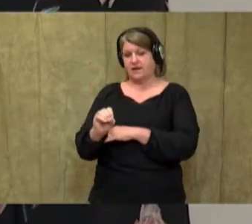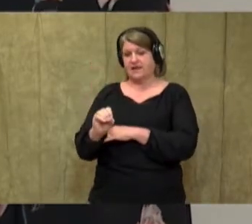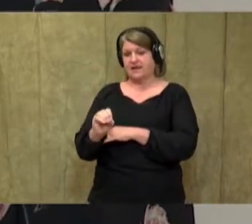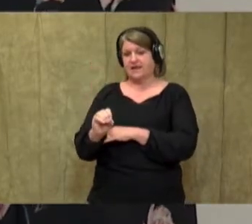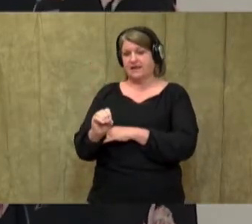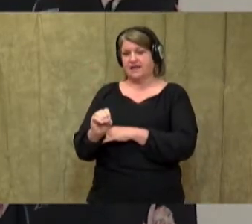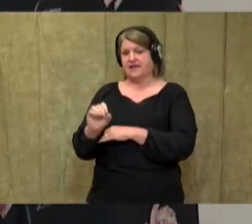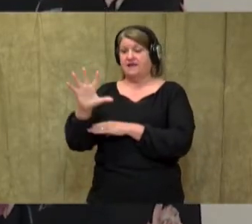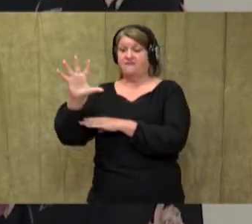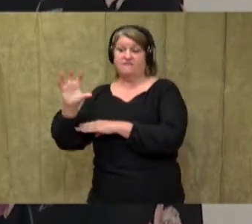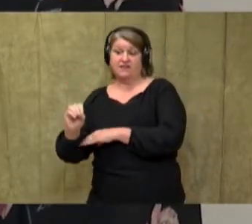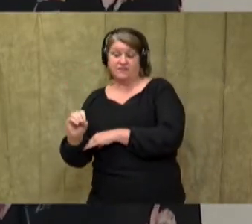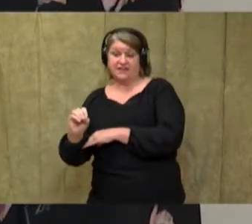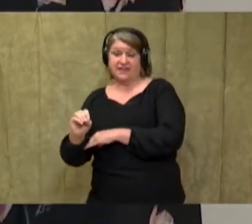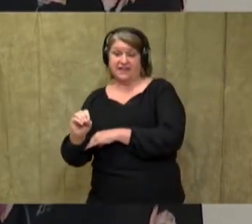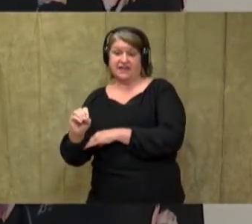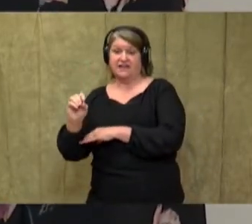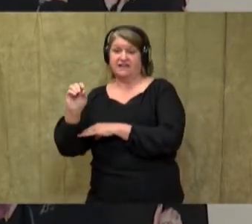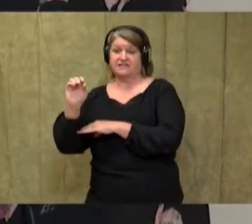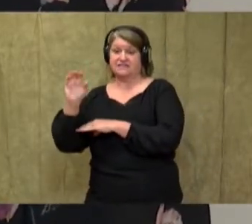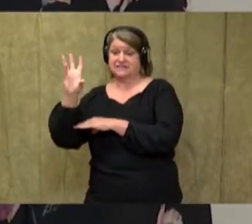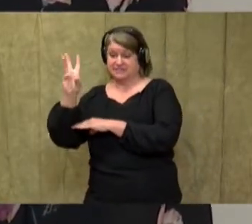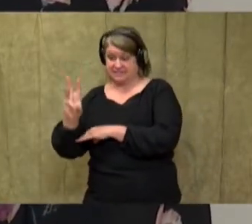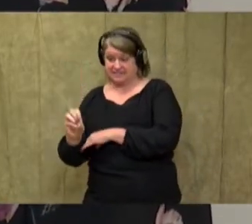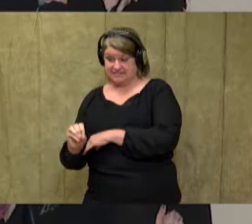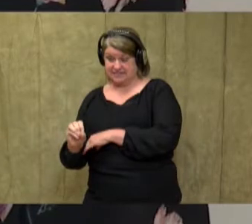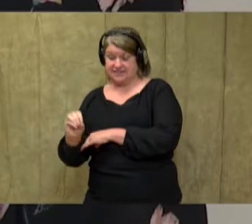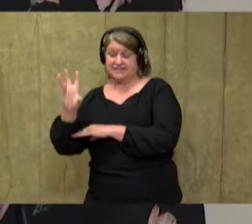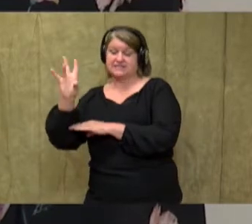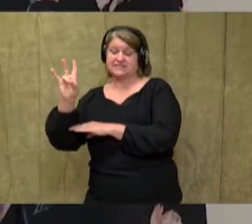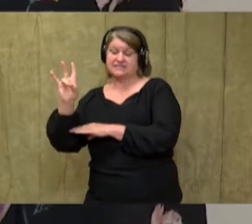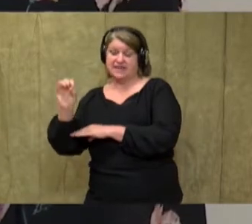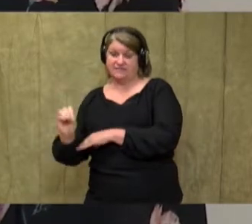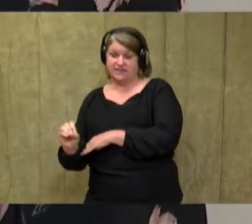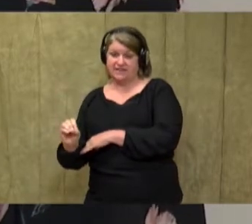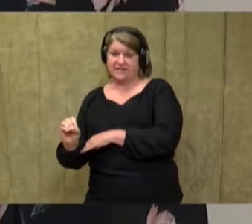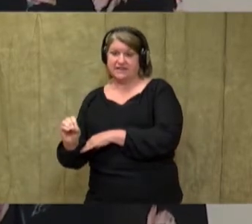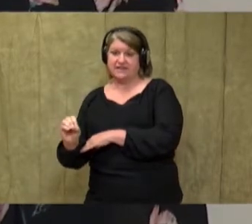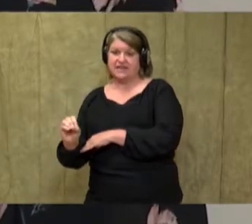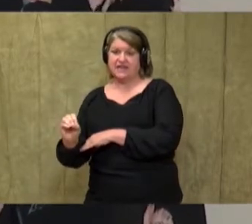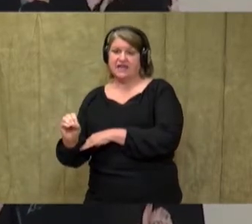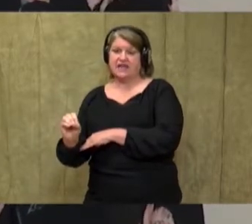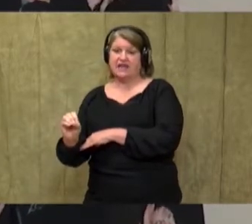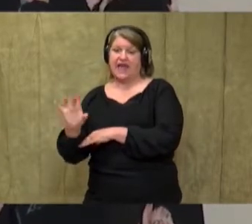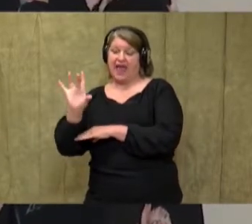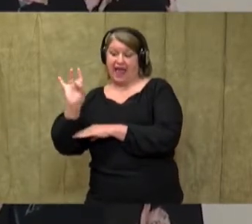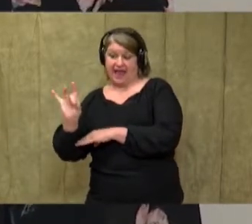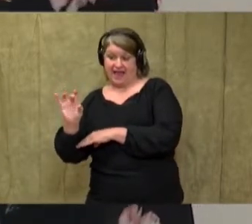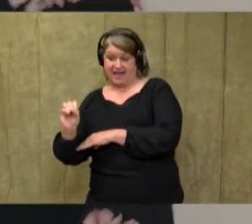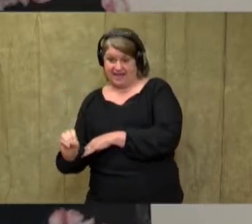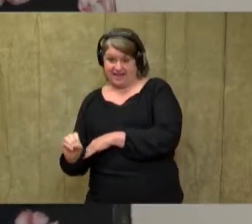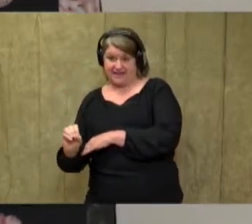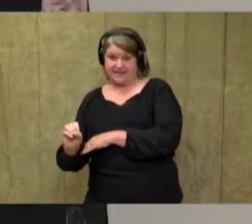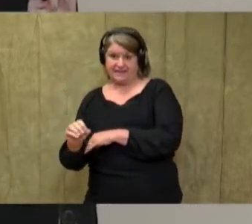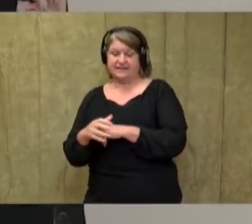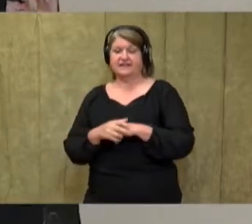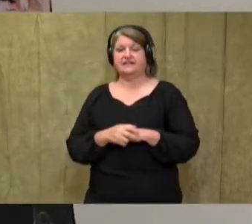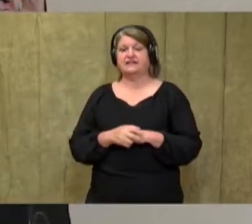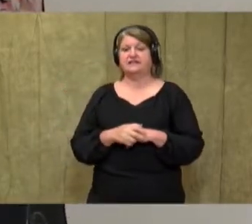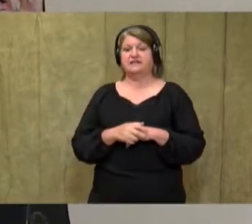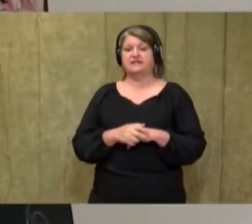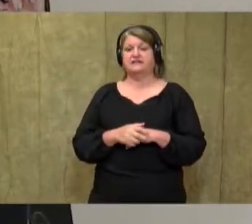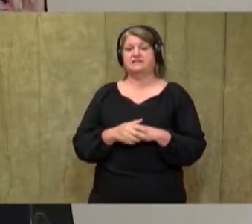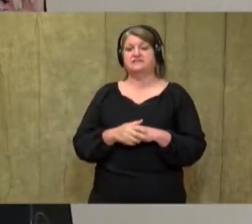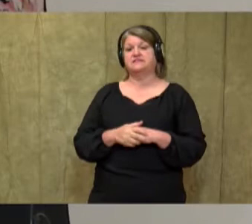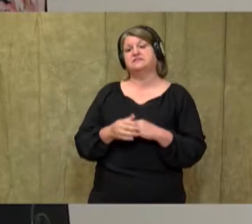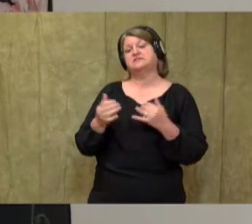40, 50, 60, 70, 80. So we know